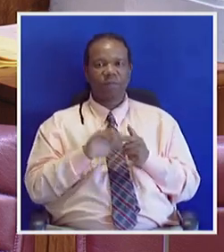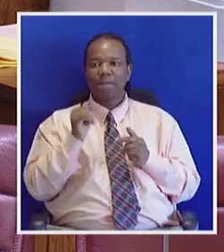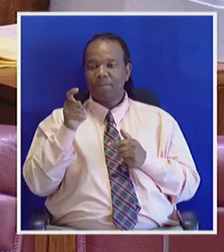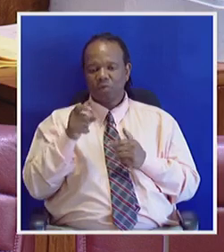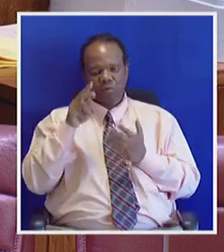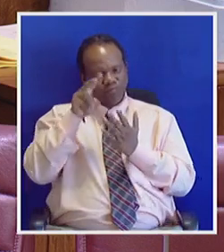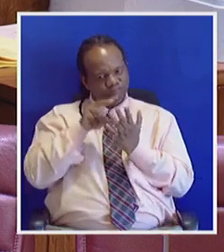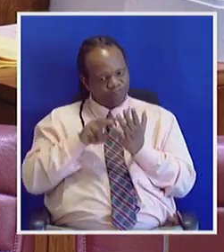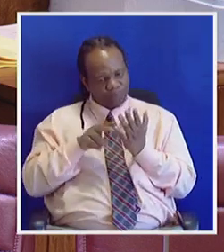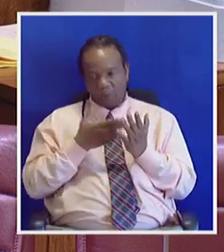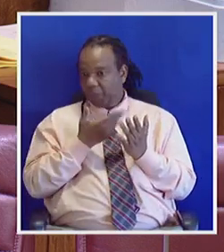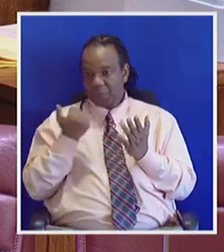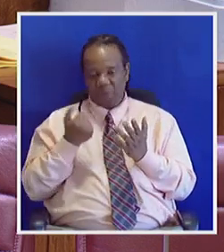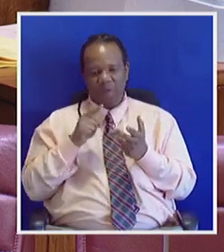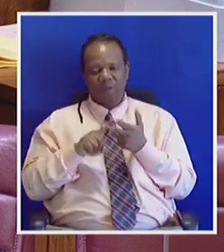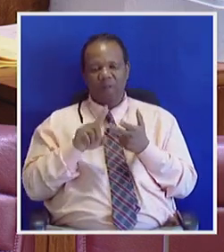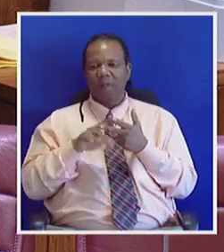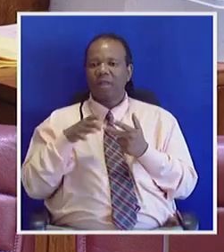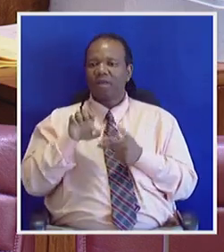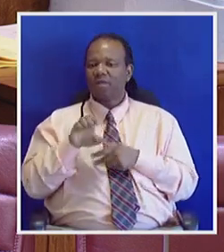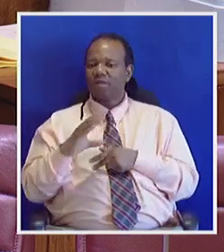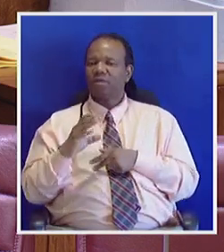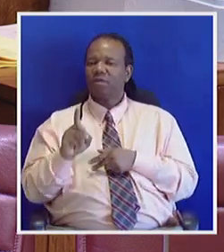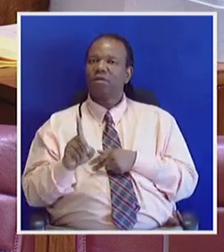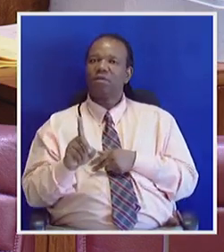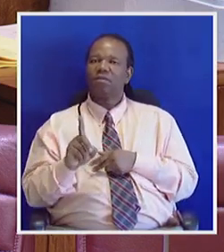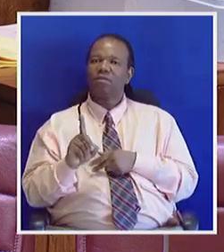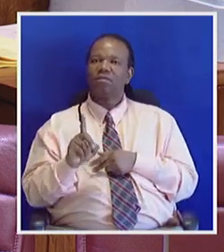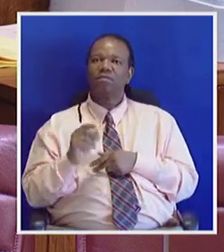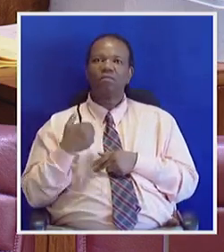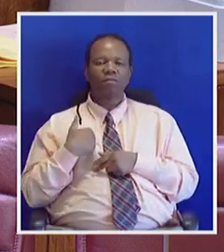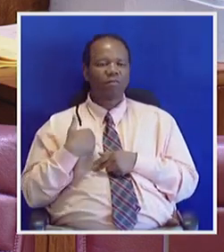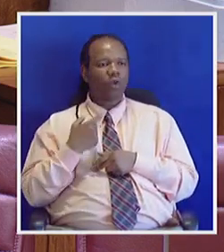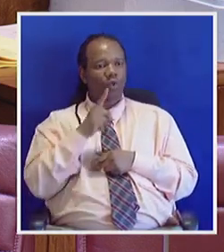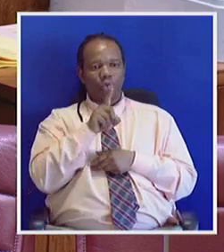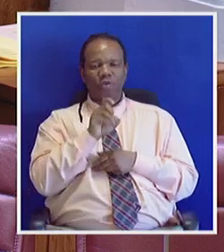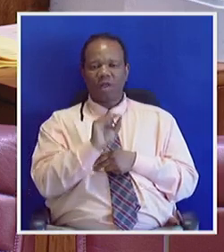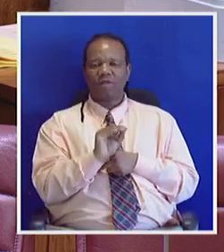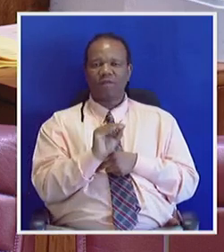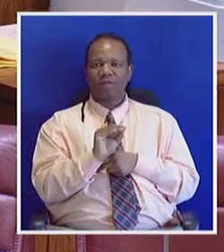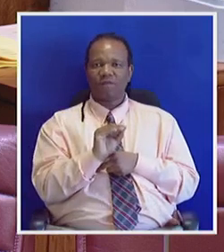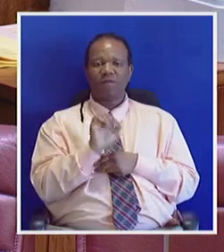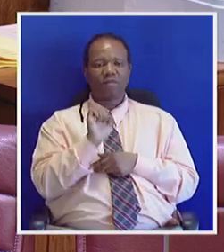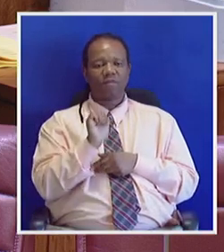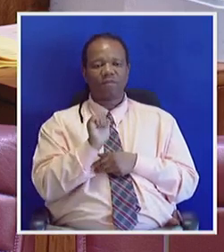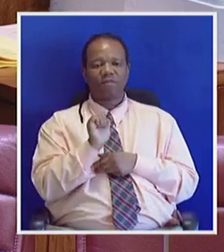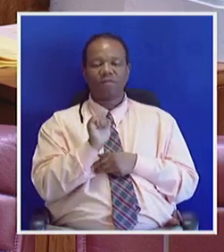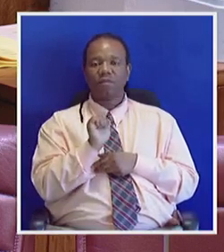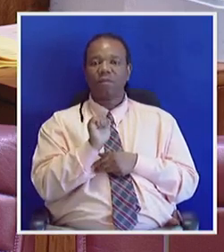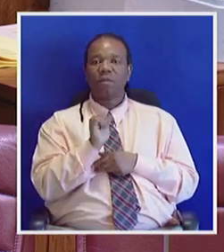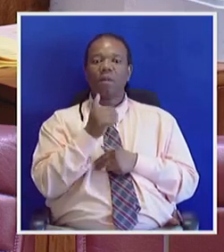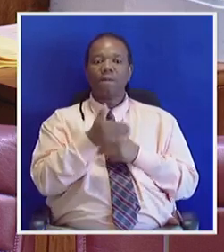the issue of childhood development. The question we wish to ask then is, what progress has been made